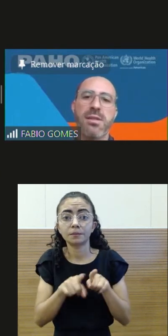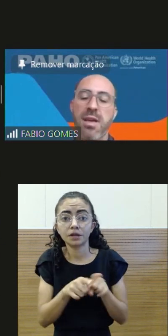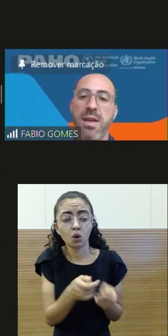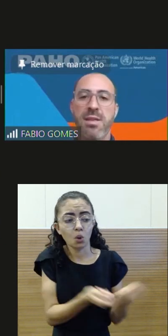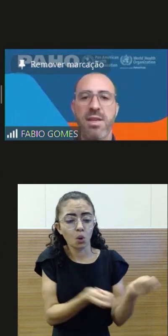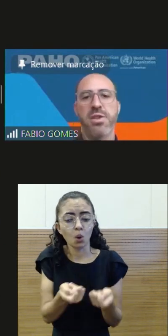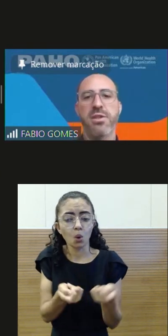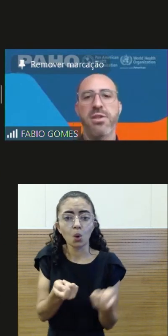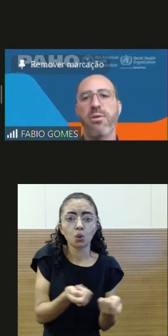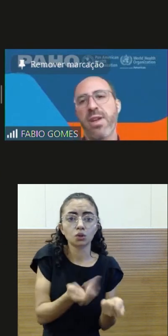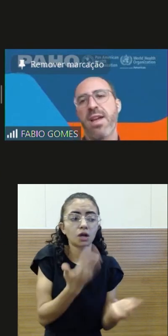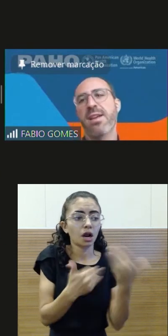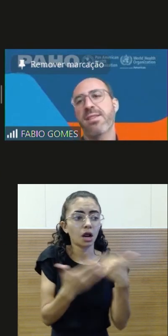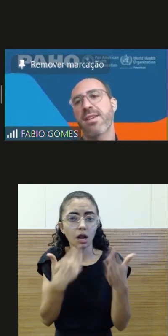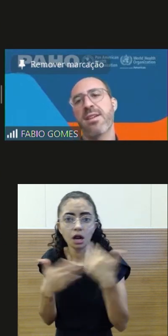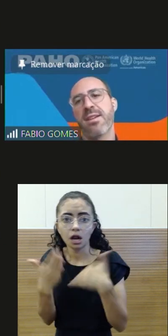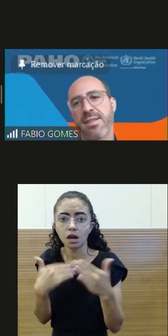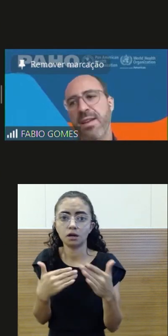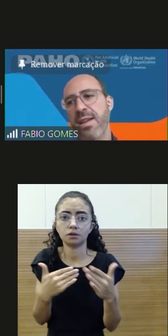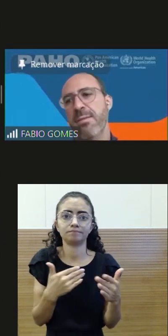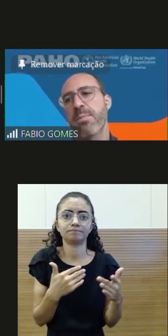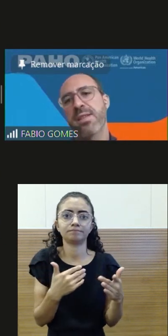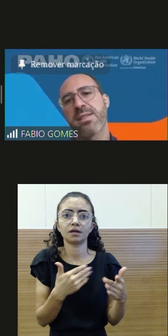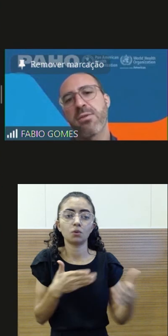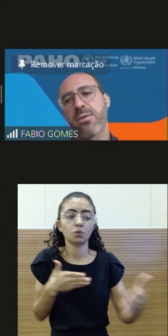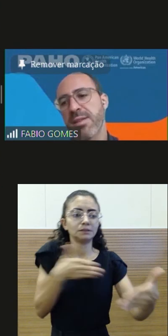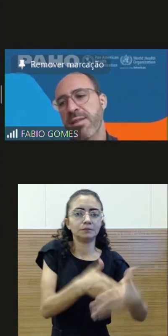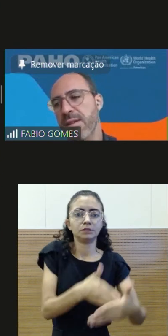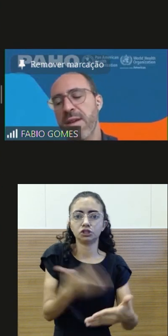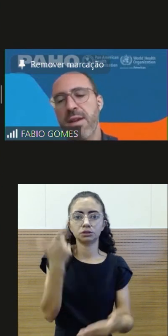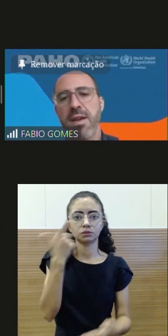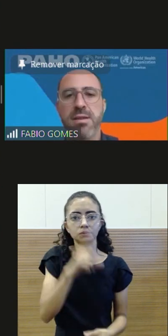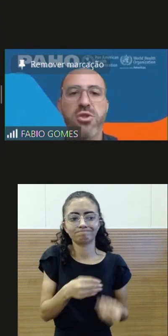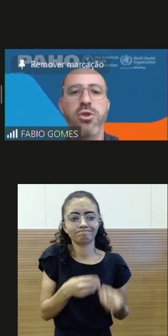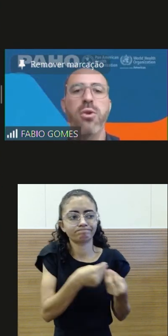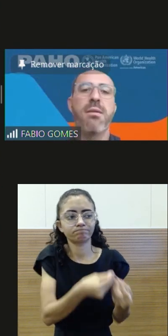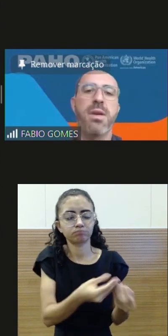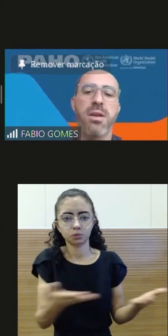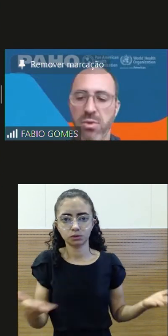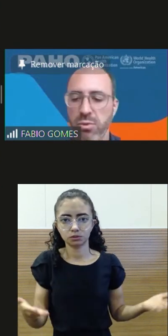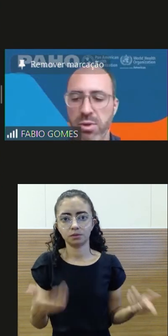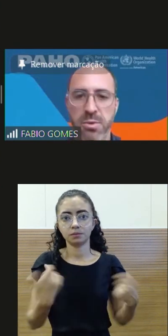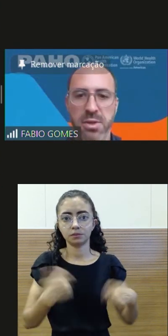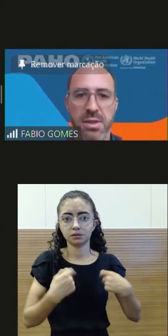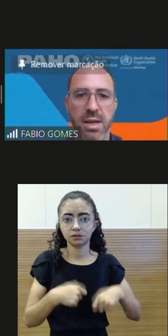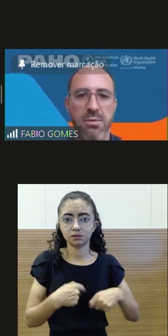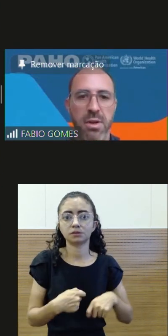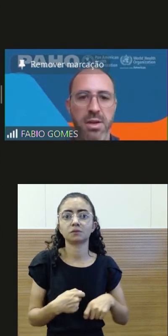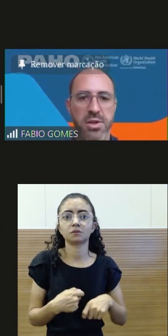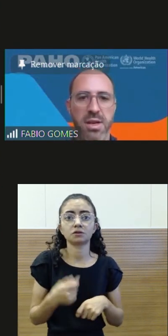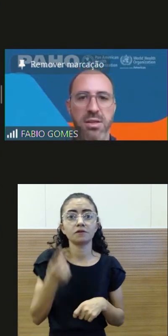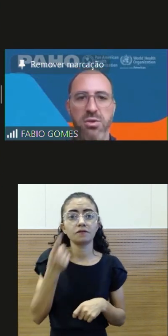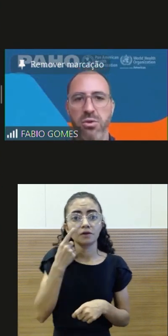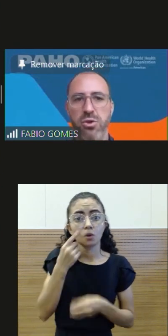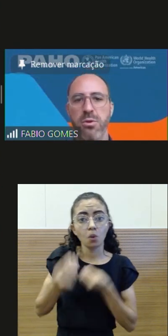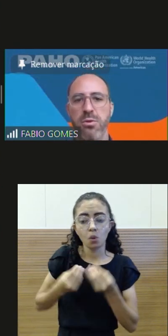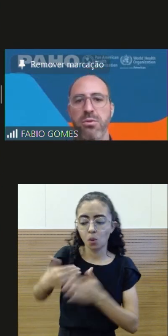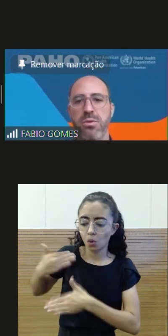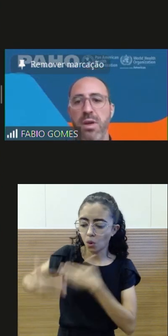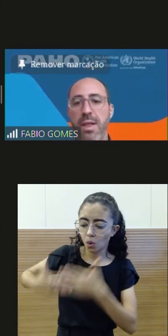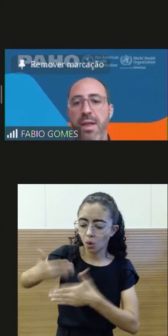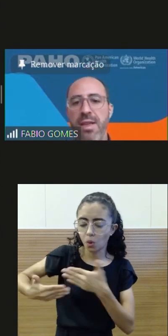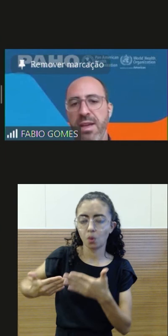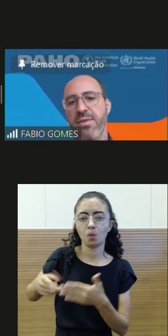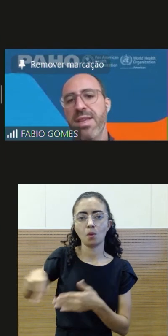non-processed products and in cooking if we don't reduce this pressure and this